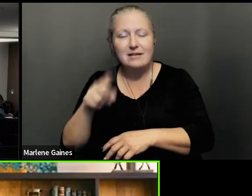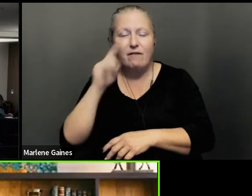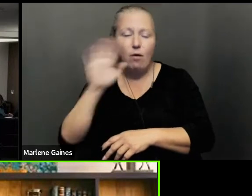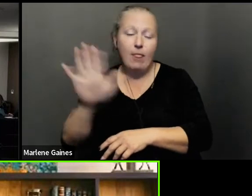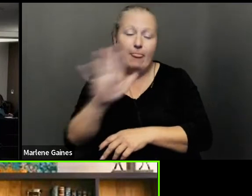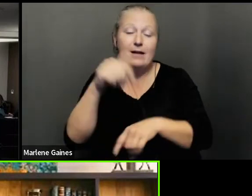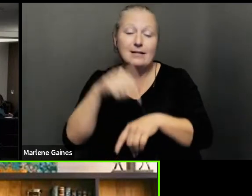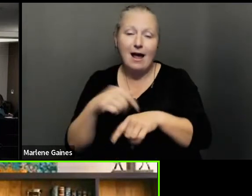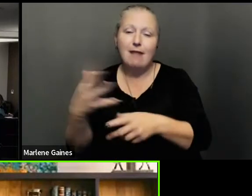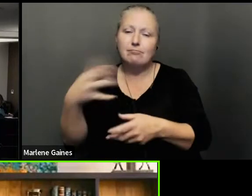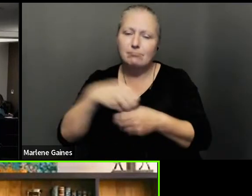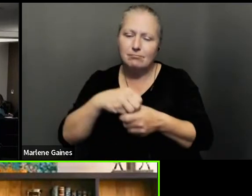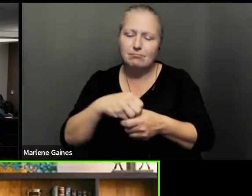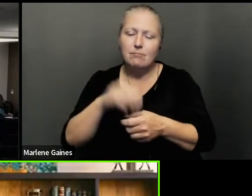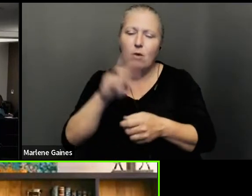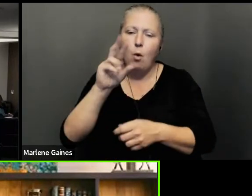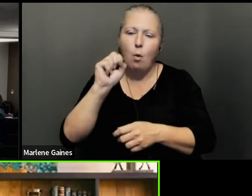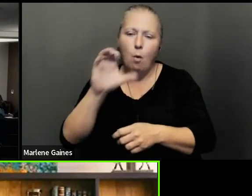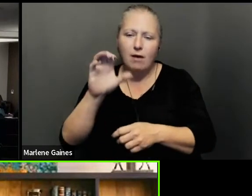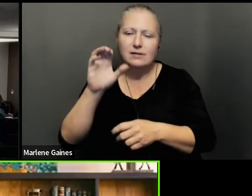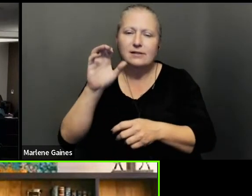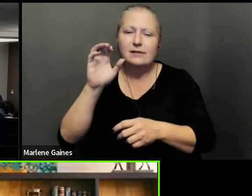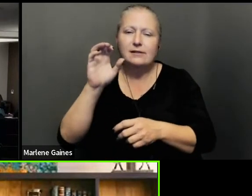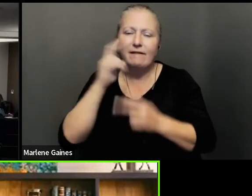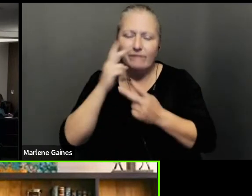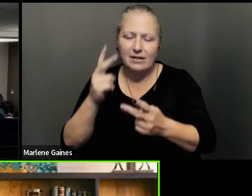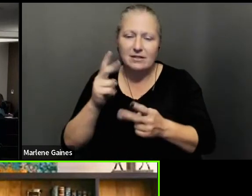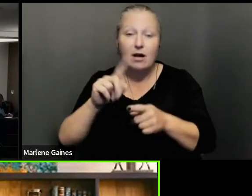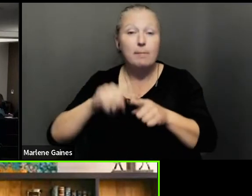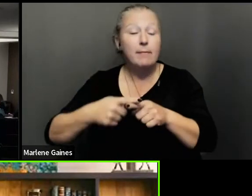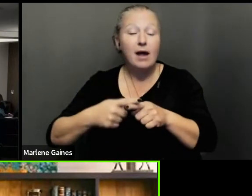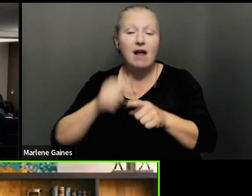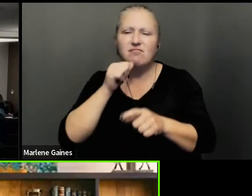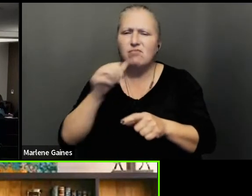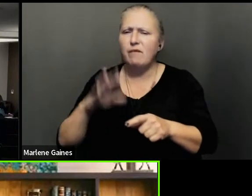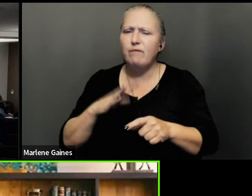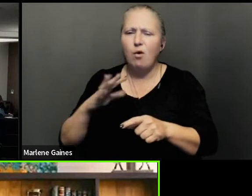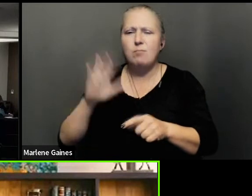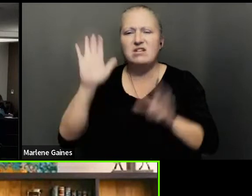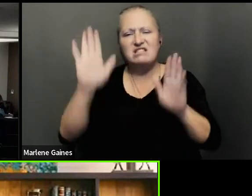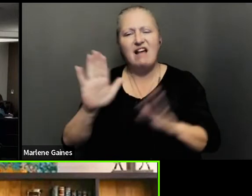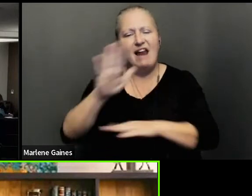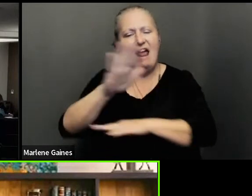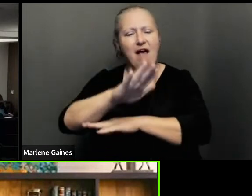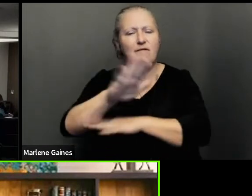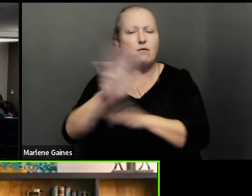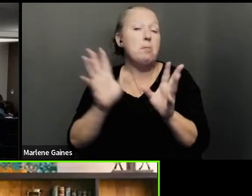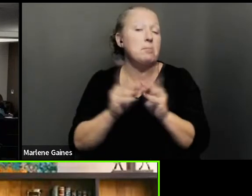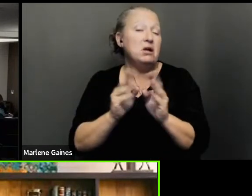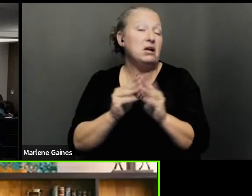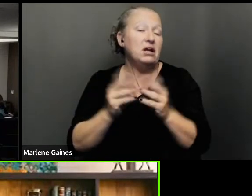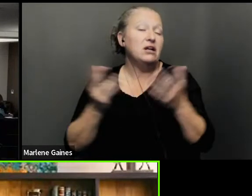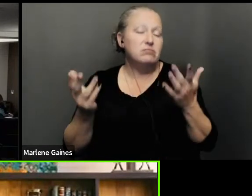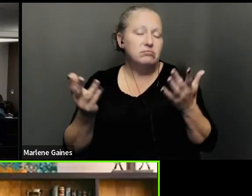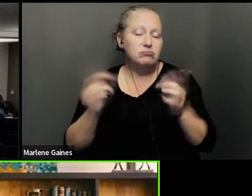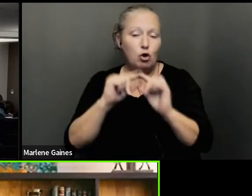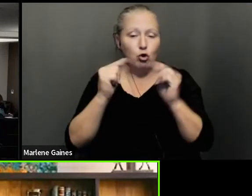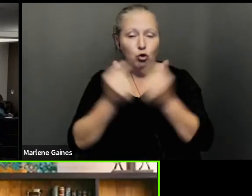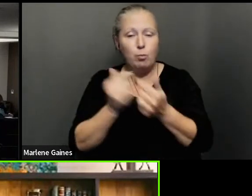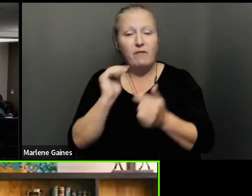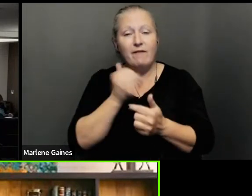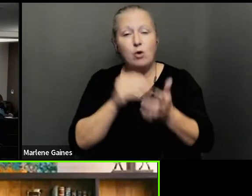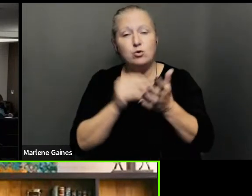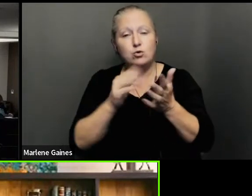in our WASC visit. It actually kind of began with an informal Sunday afternoon meeting, and a group of our students